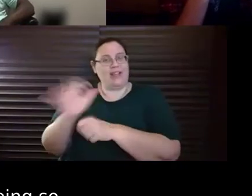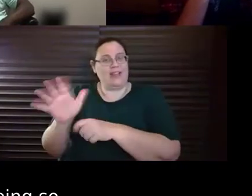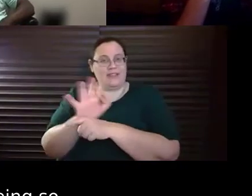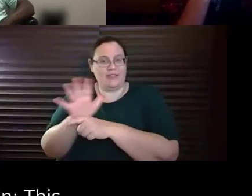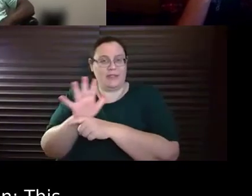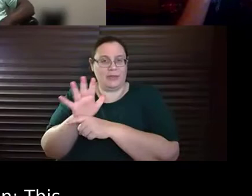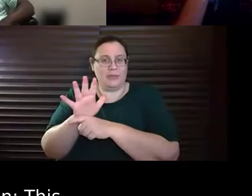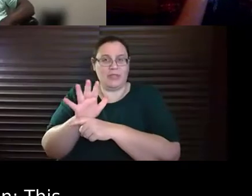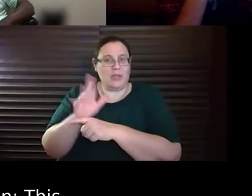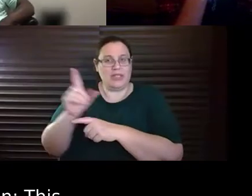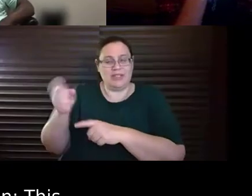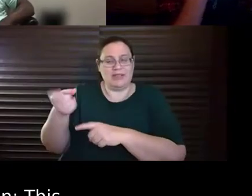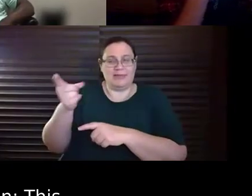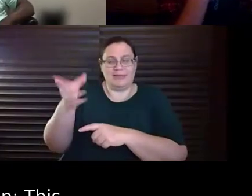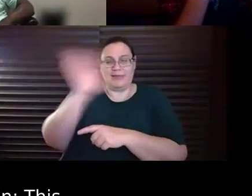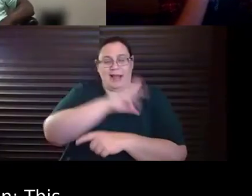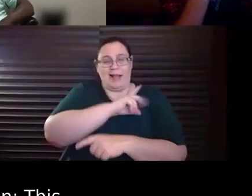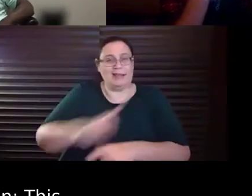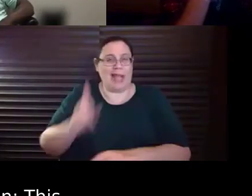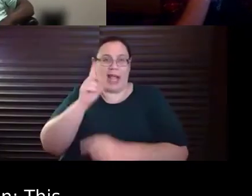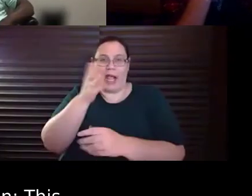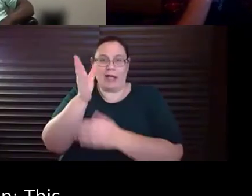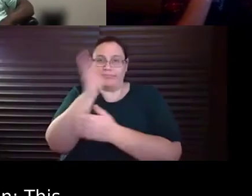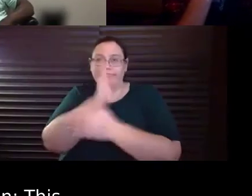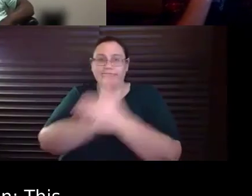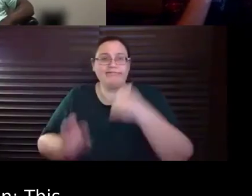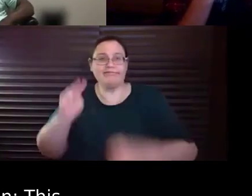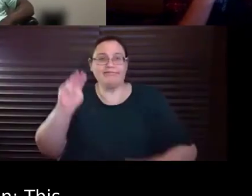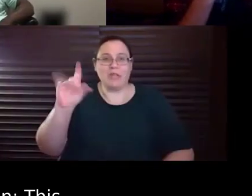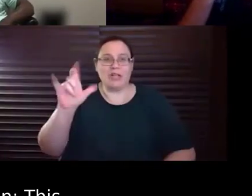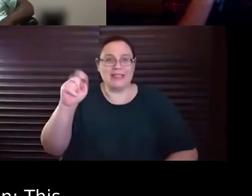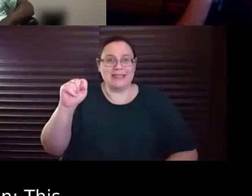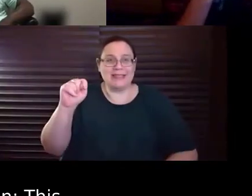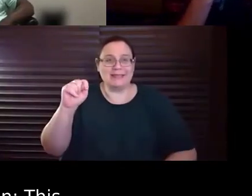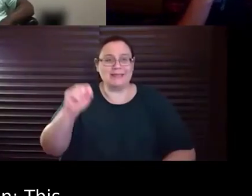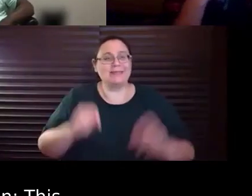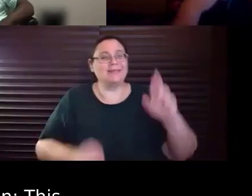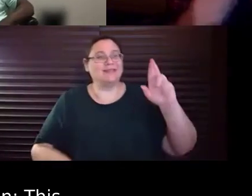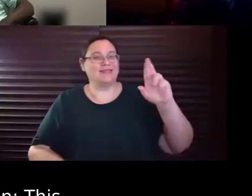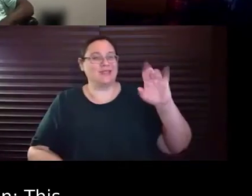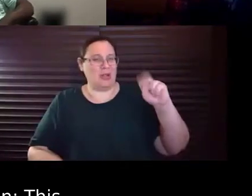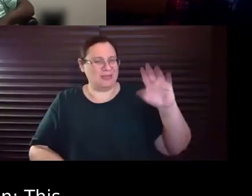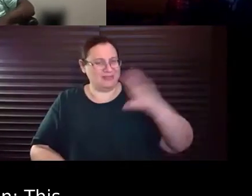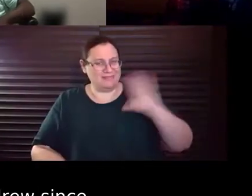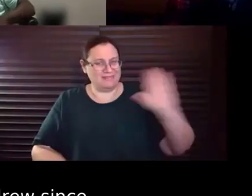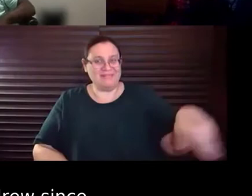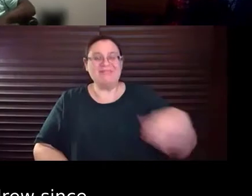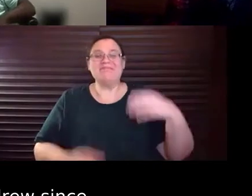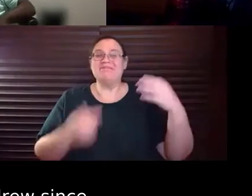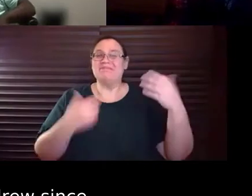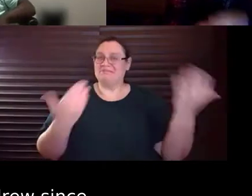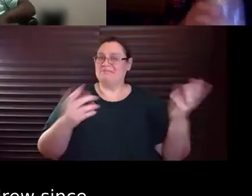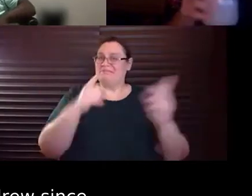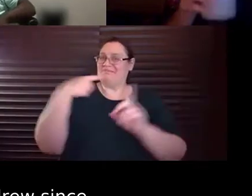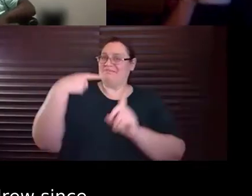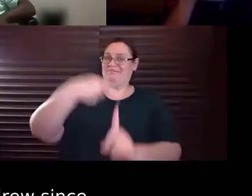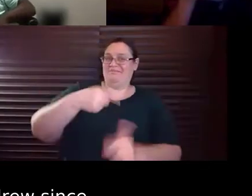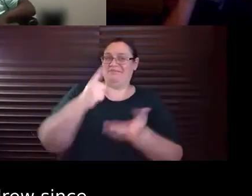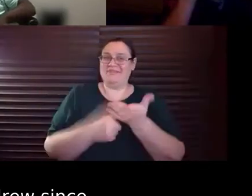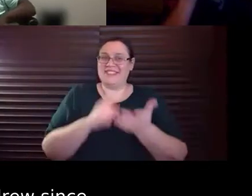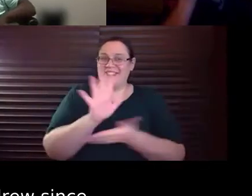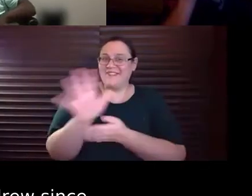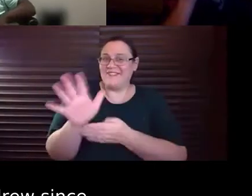modest. Okay, well, see, this brings me to that this film, especially. Okay, so I'm going to